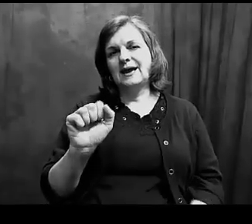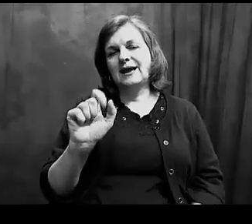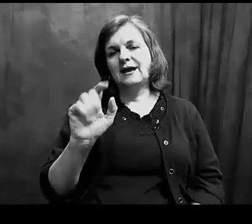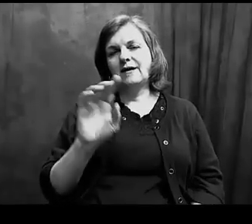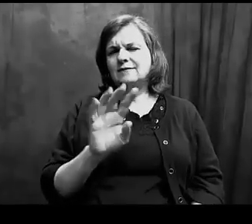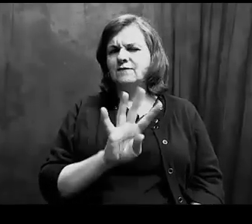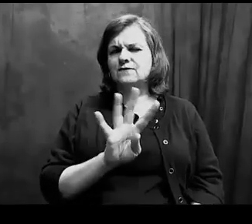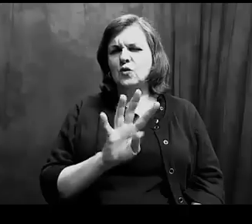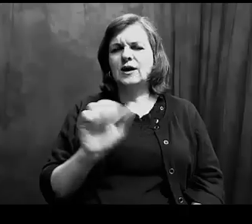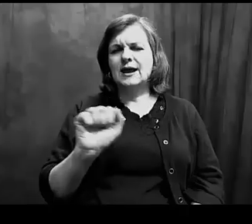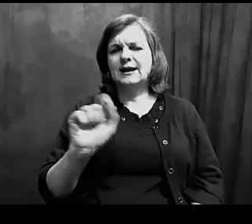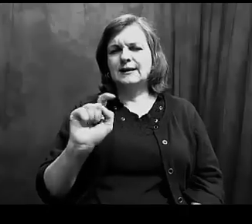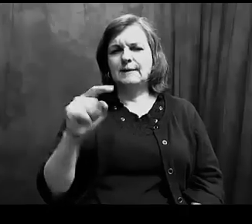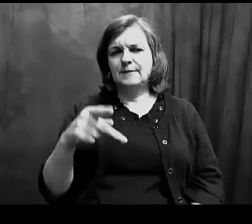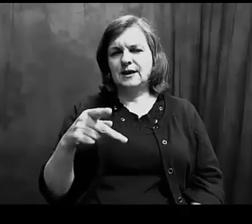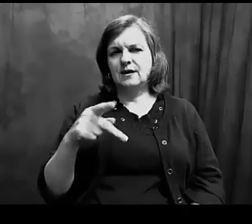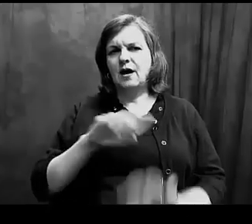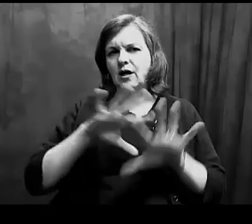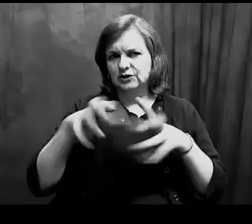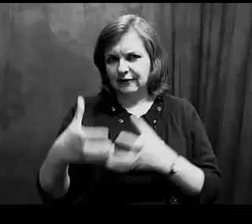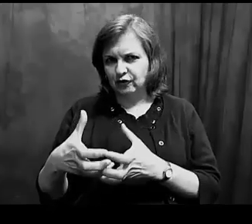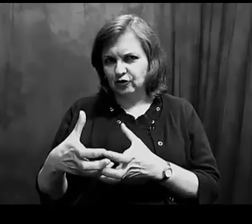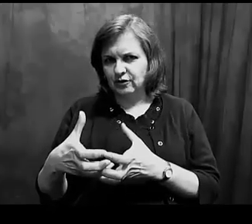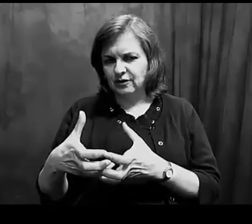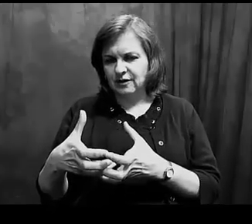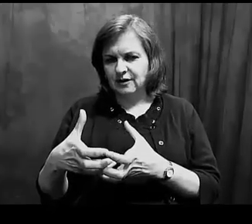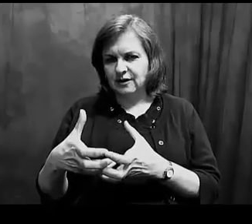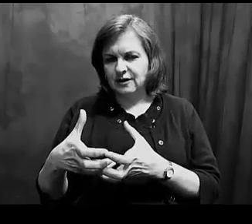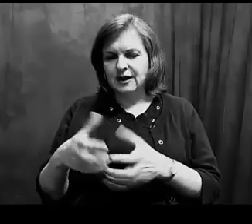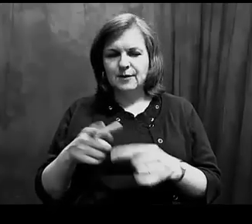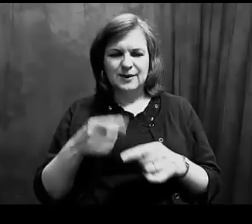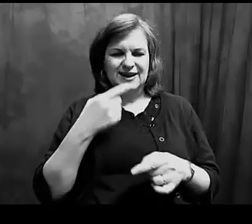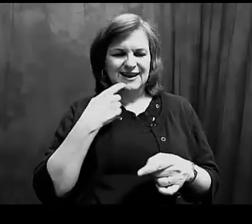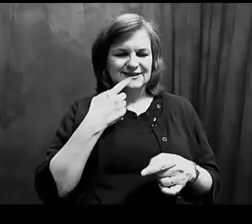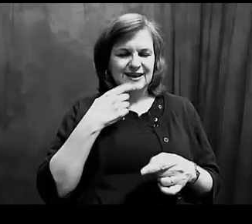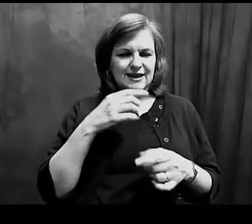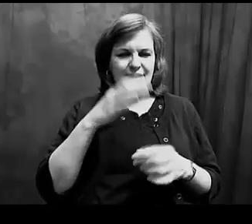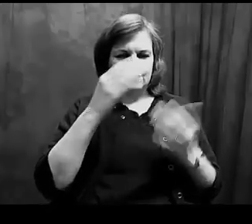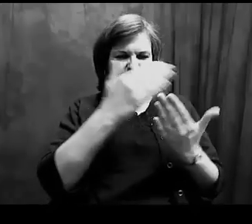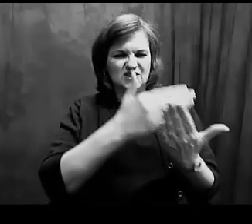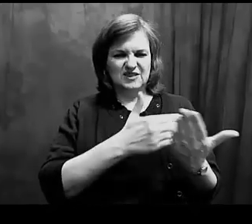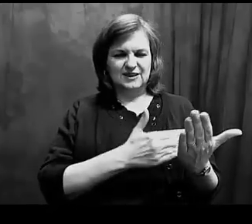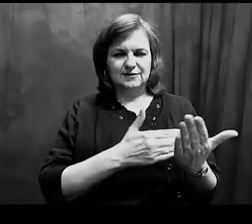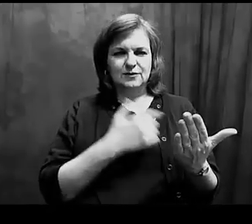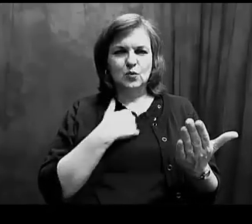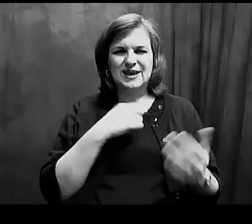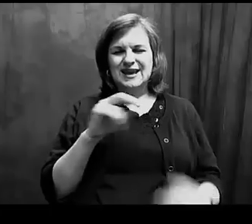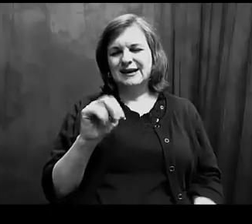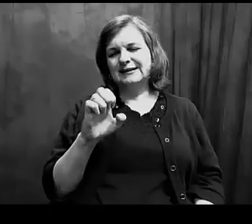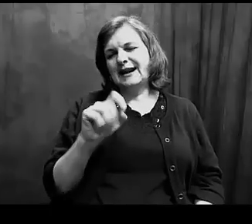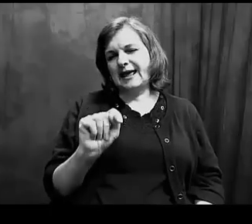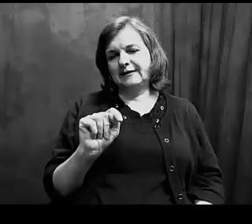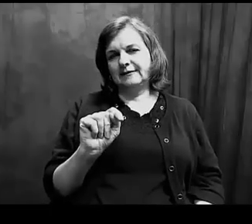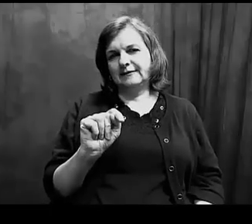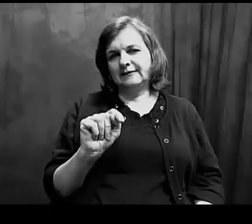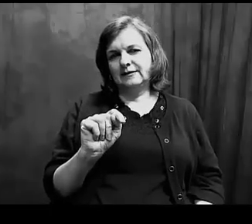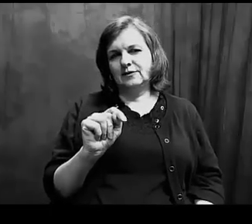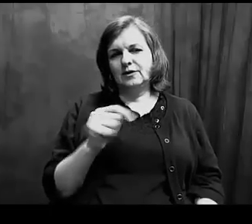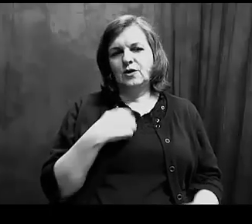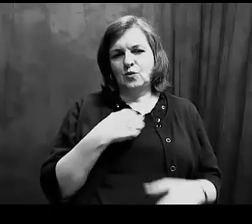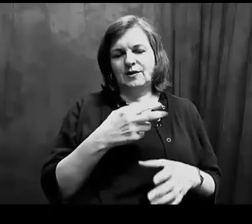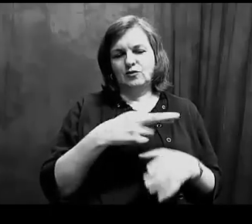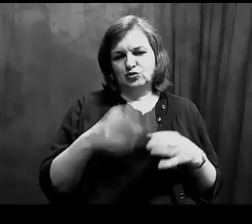going to make 4 ATP total. But over here I say that we net 2